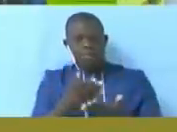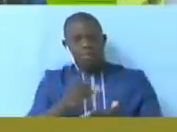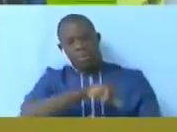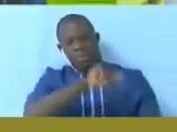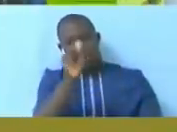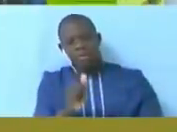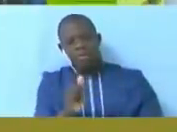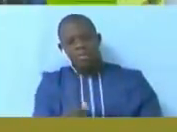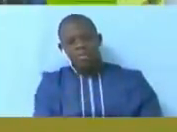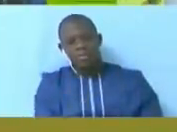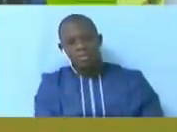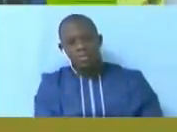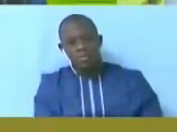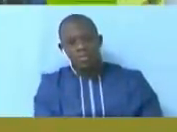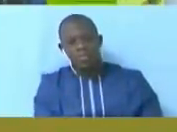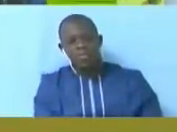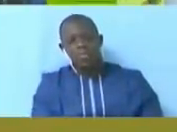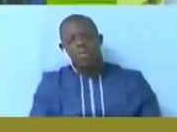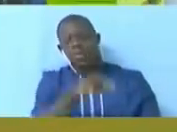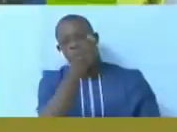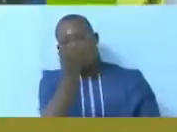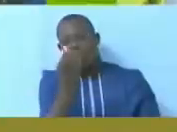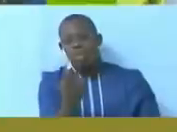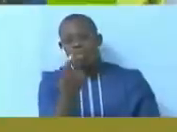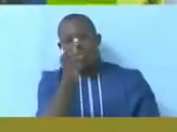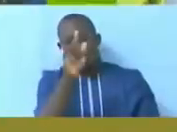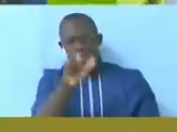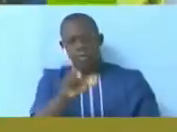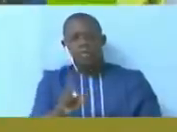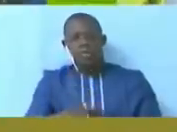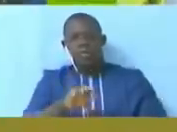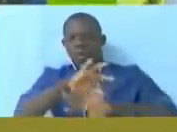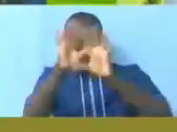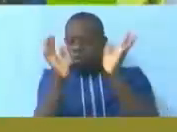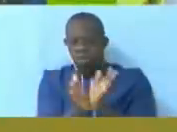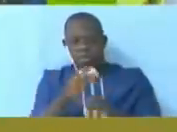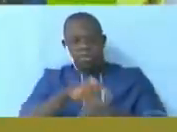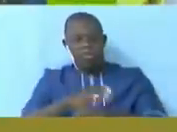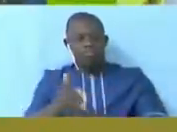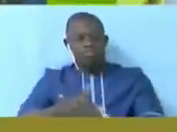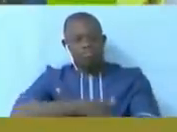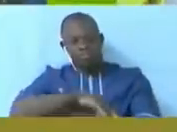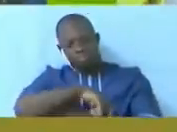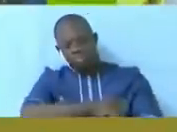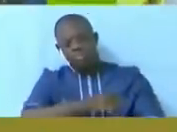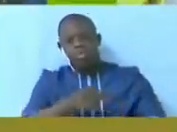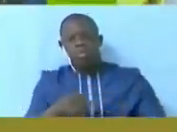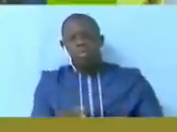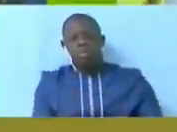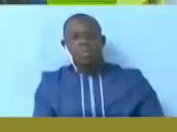Except one. They were all convicted. Ye besoranne. But one was